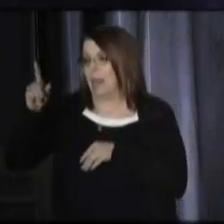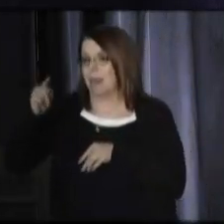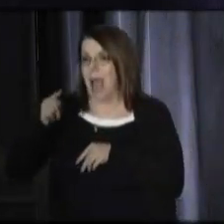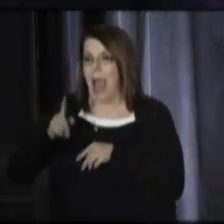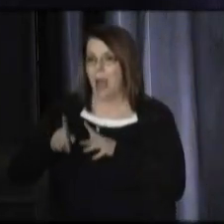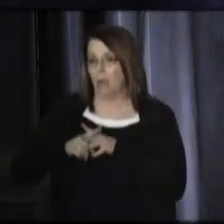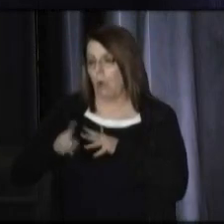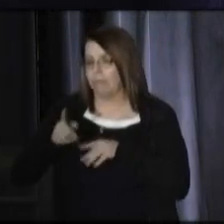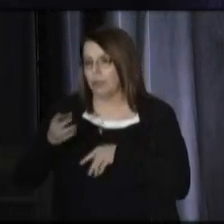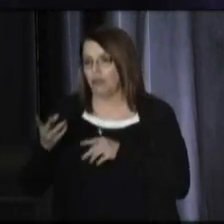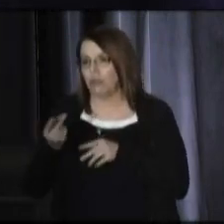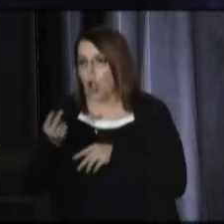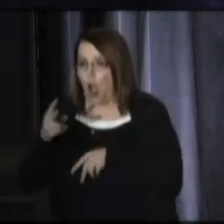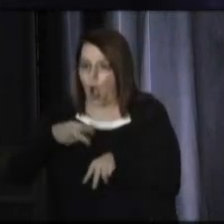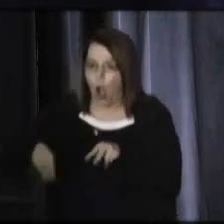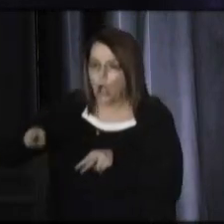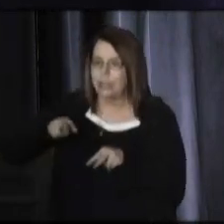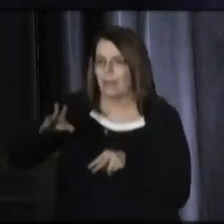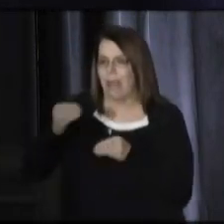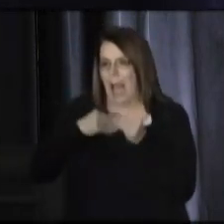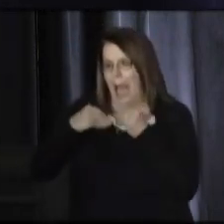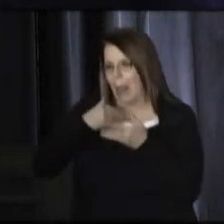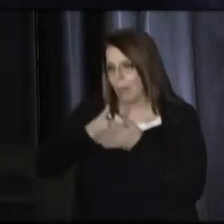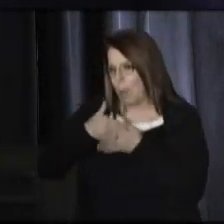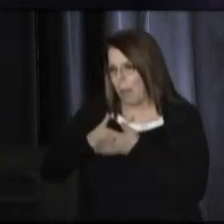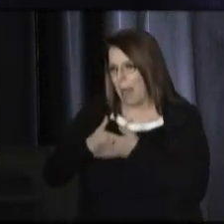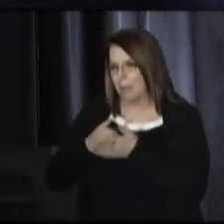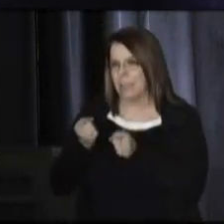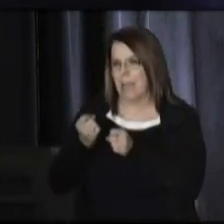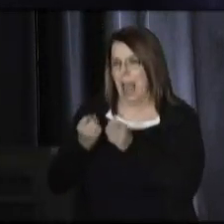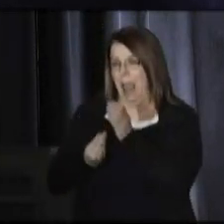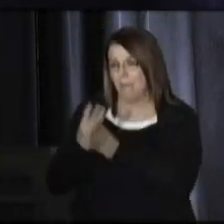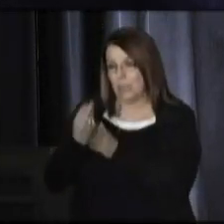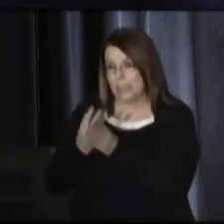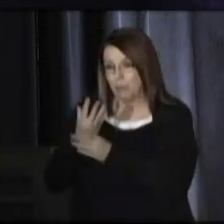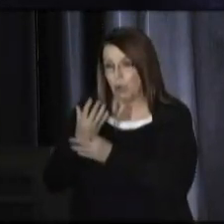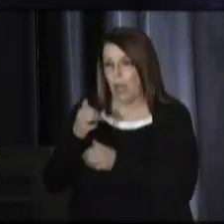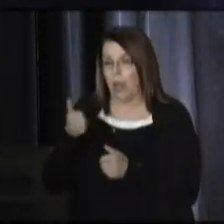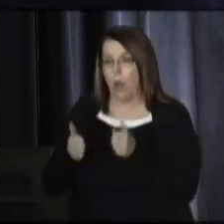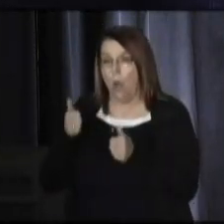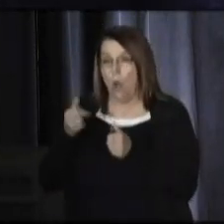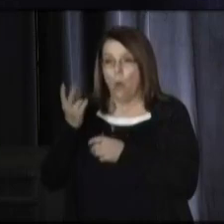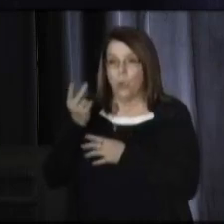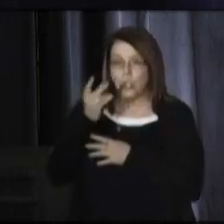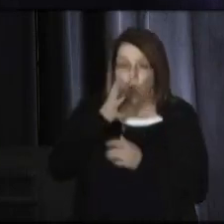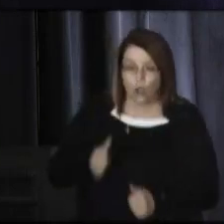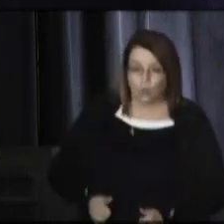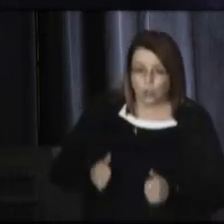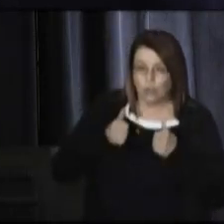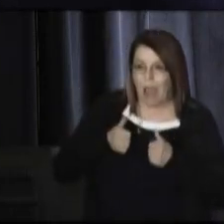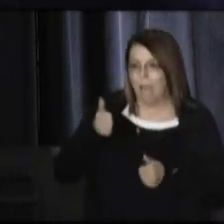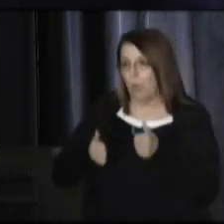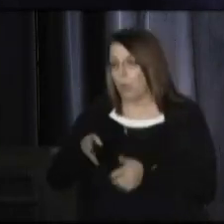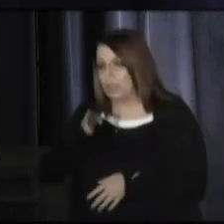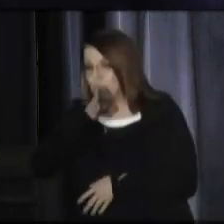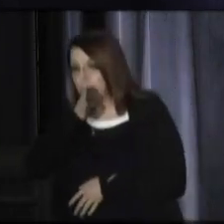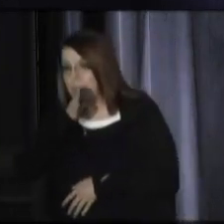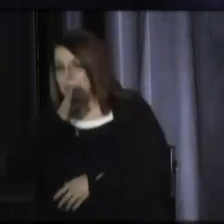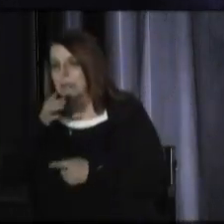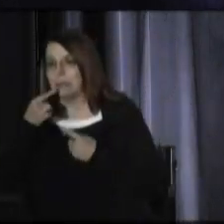while, there was a girl next door named Momo. She lived in the front unit of a duplex, which meant she was Hoyalang, since only Hoyalang owned